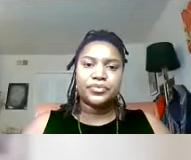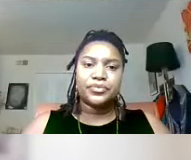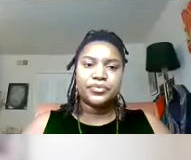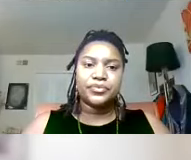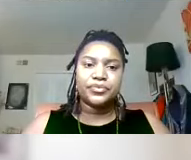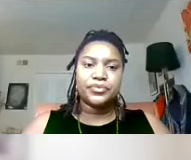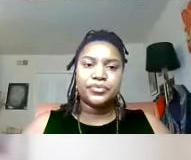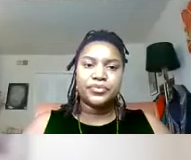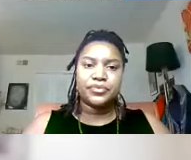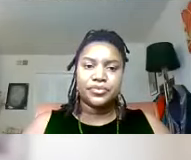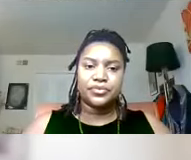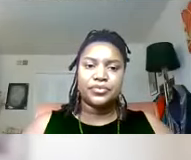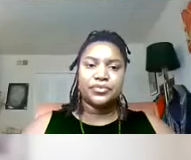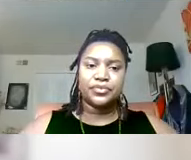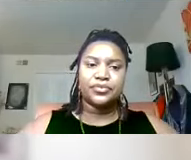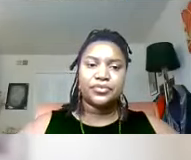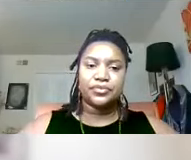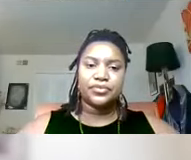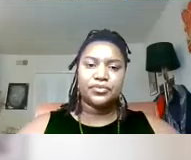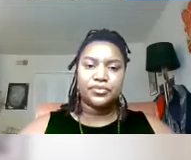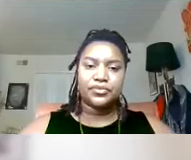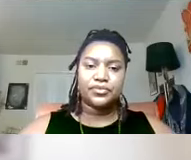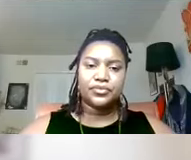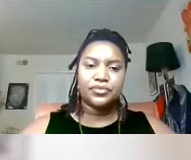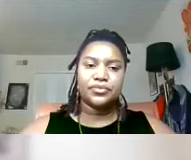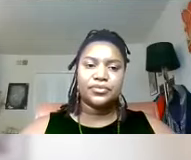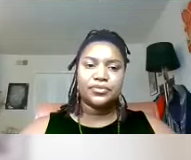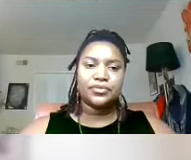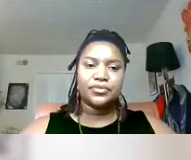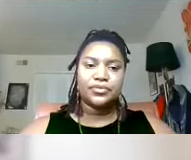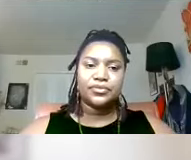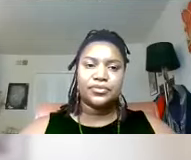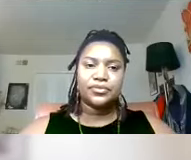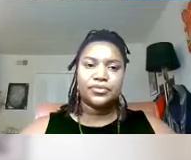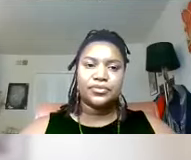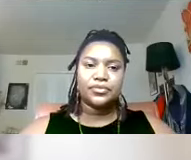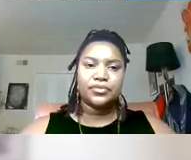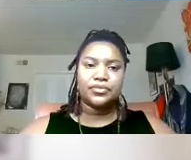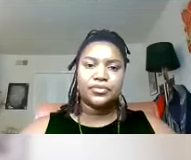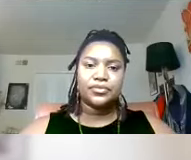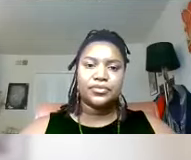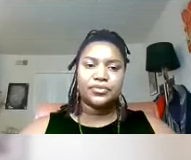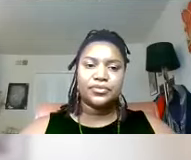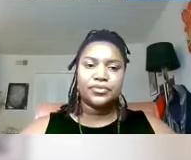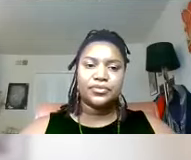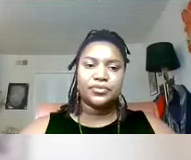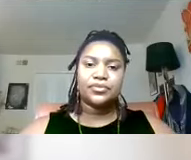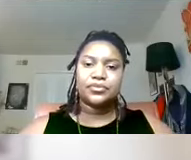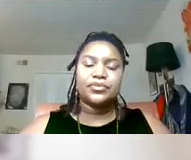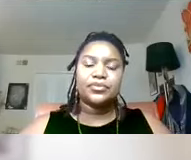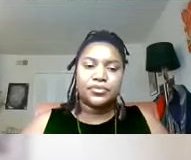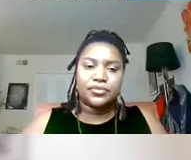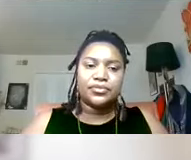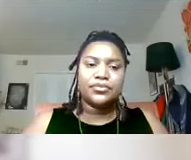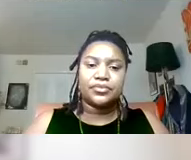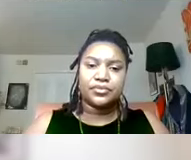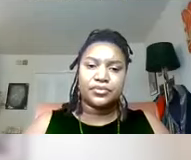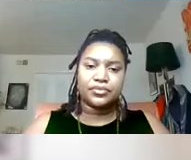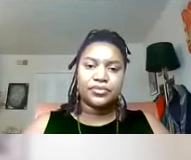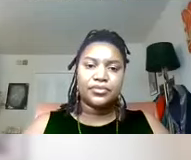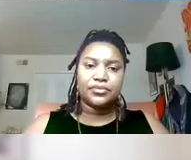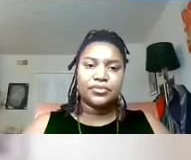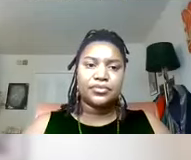be different in 3 months and 6 months. And I think we have to continue to update our communities on, what we're seeing in the